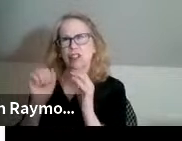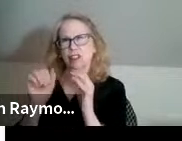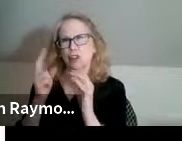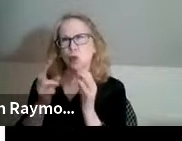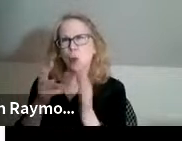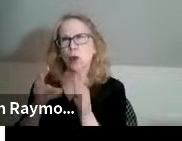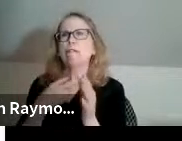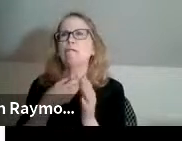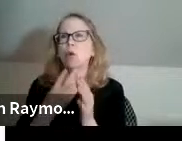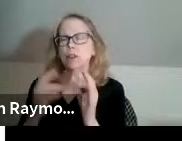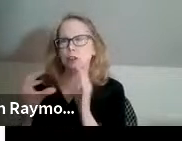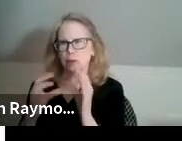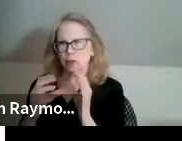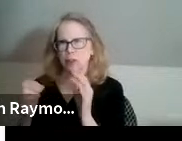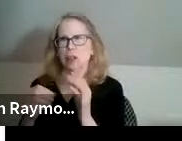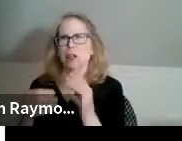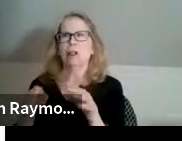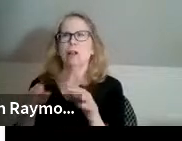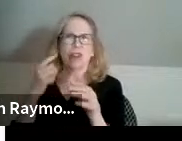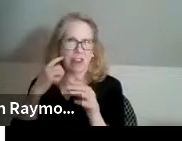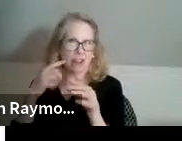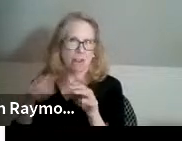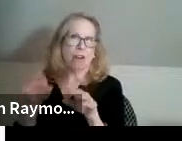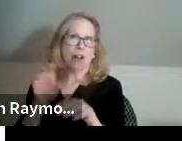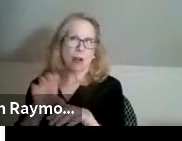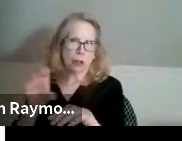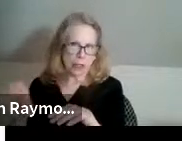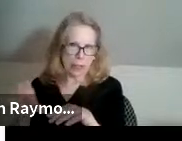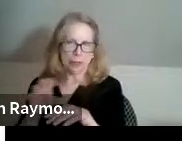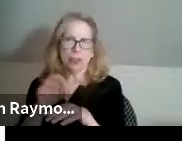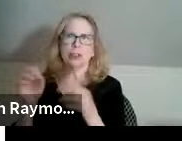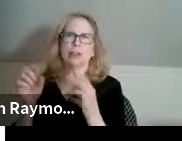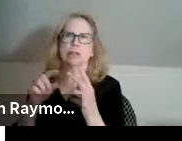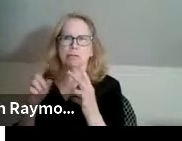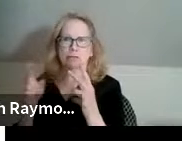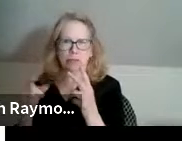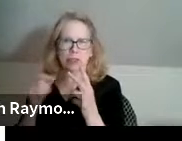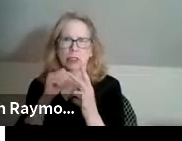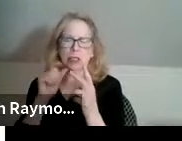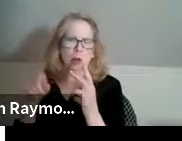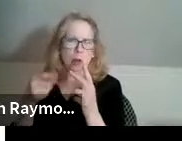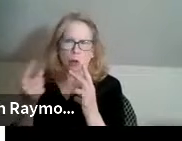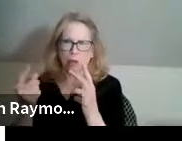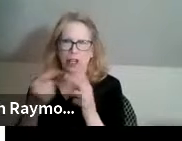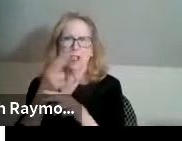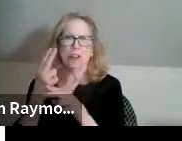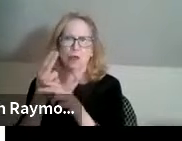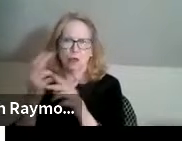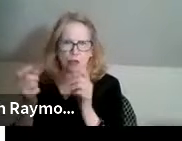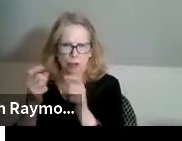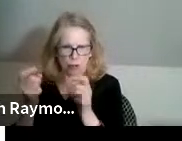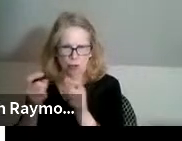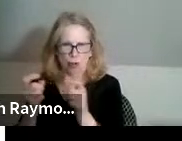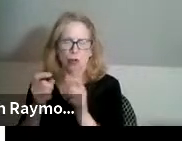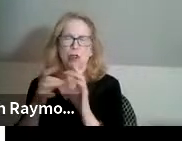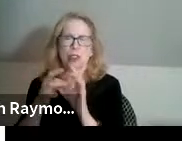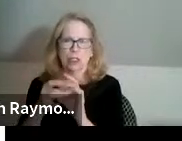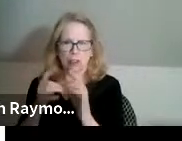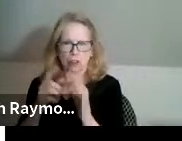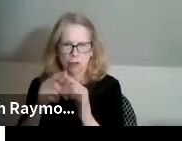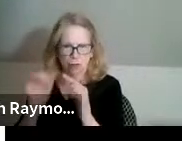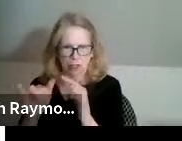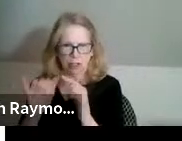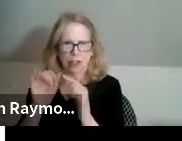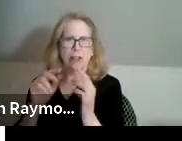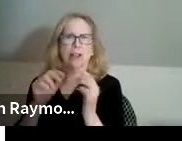closed captioning and audio description, not only the processing technologies themselves, but the user controls associated with them. That